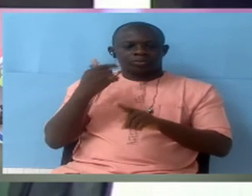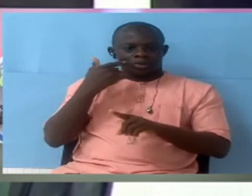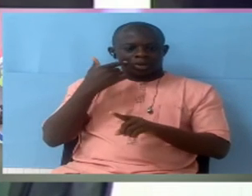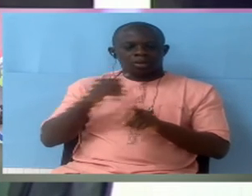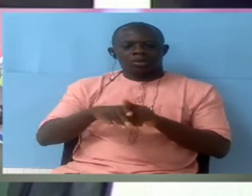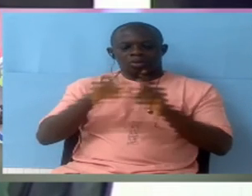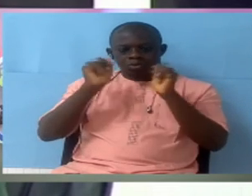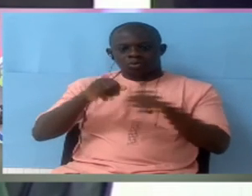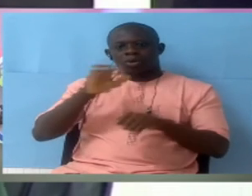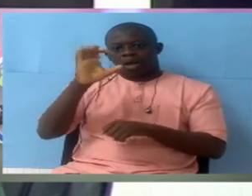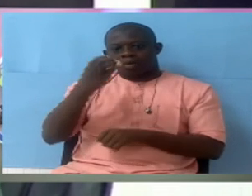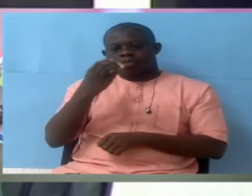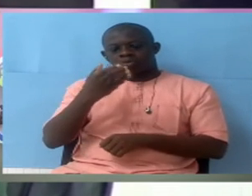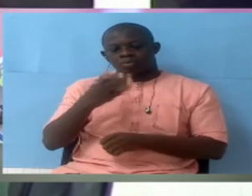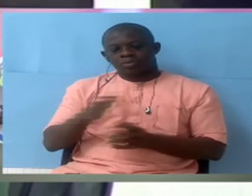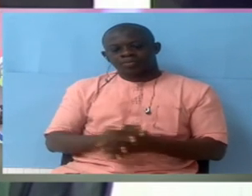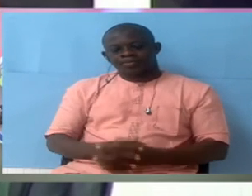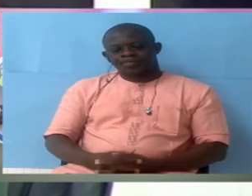able to